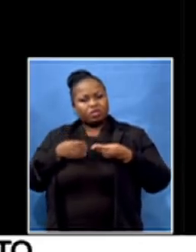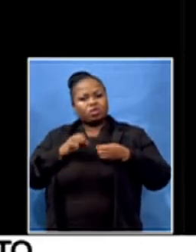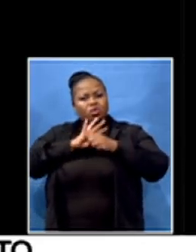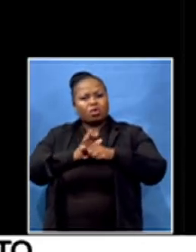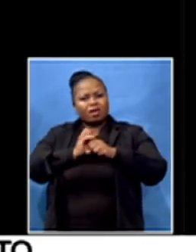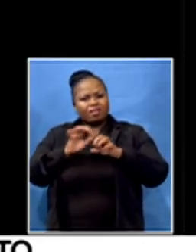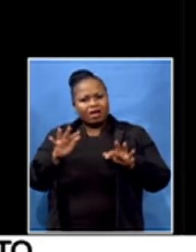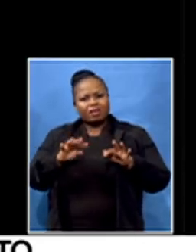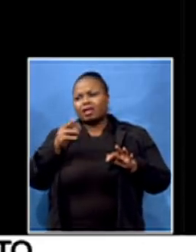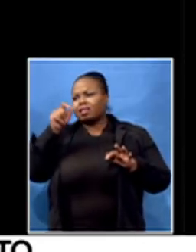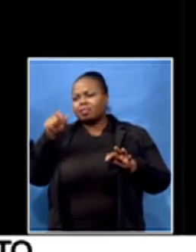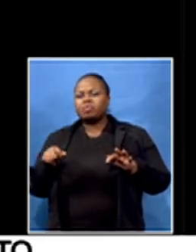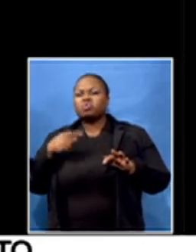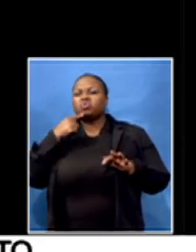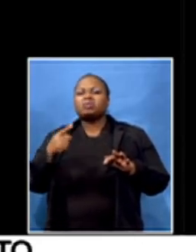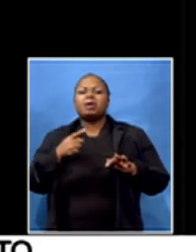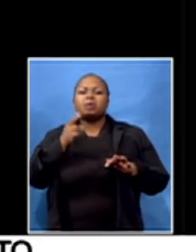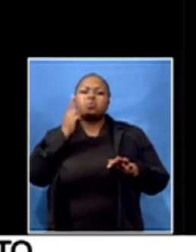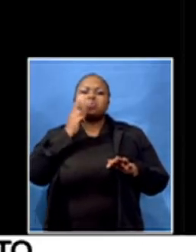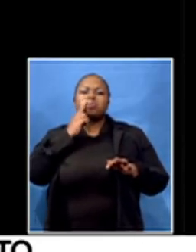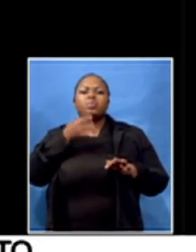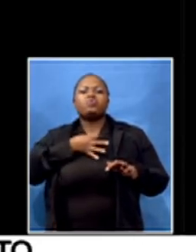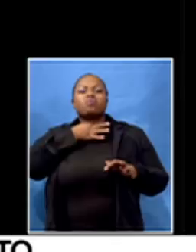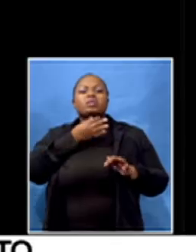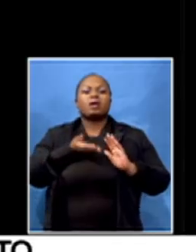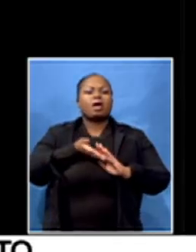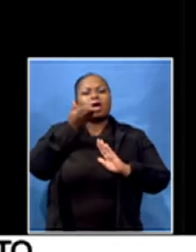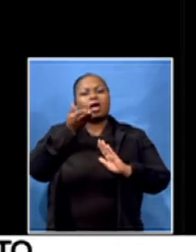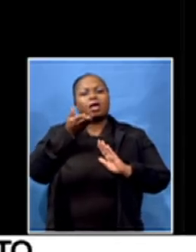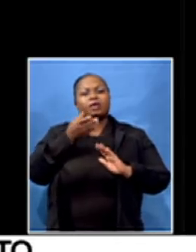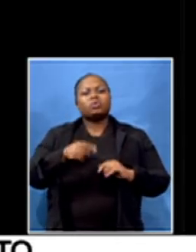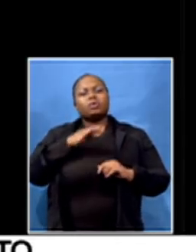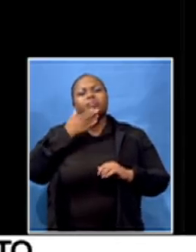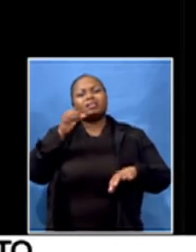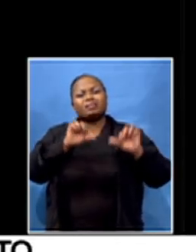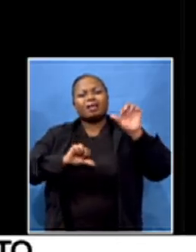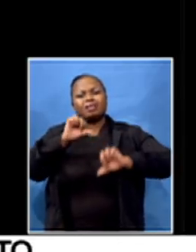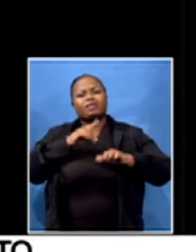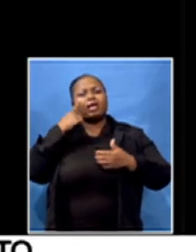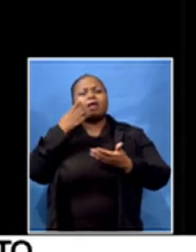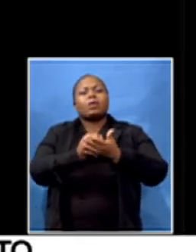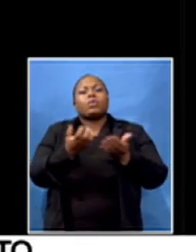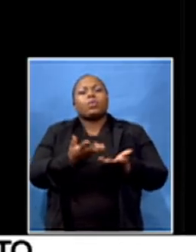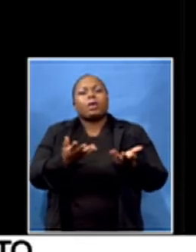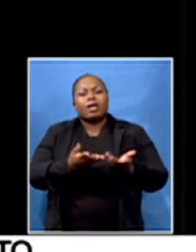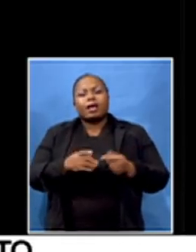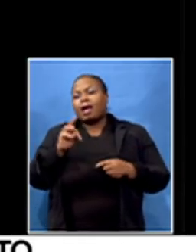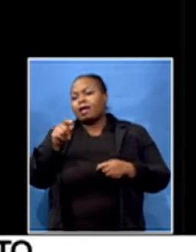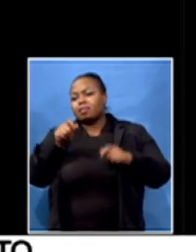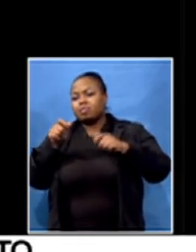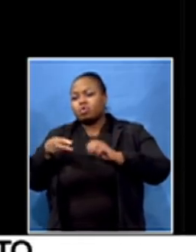or smokers are at risk when you for COVID-19? And I'm